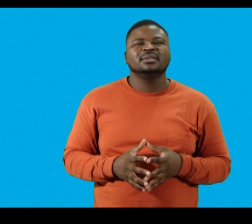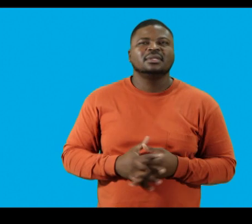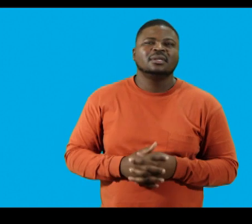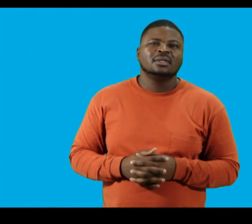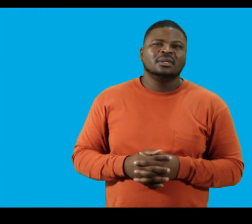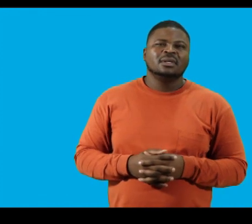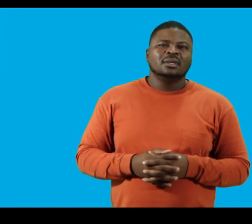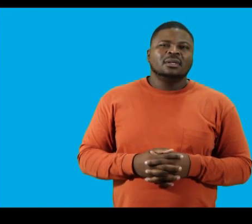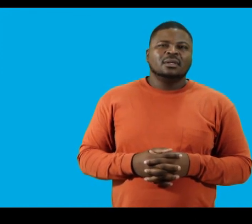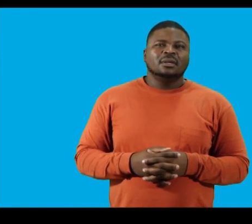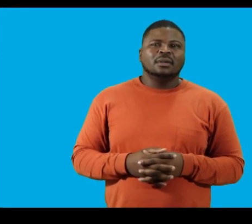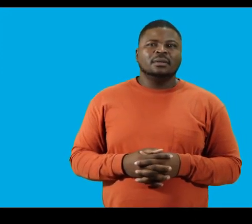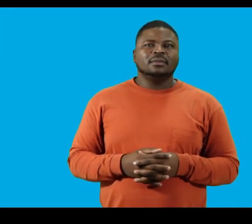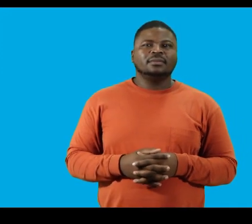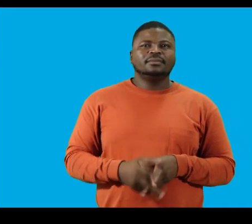examples.